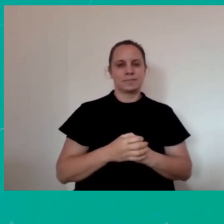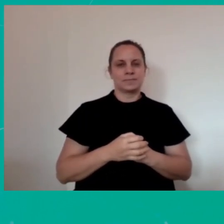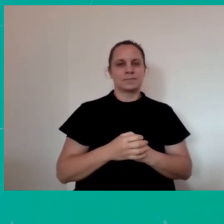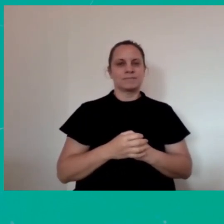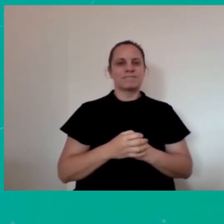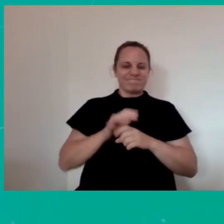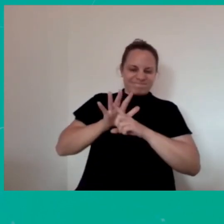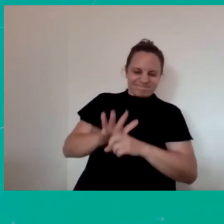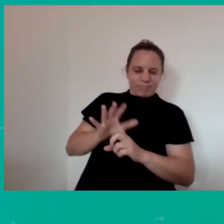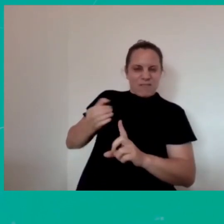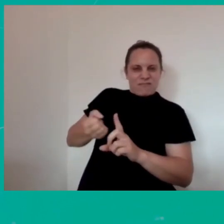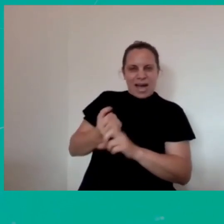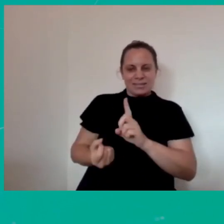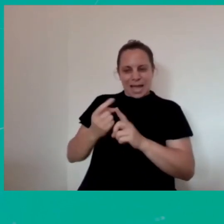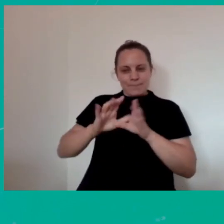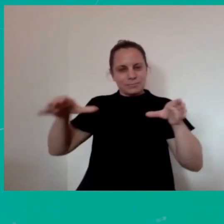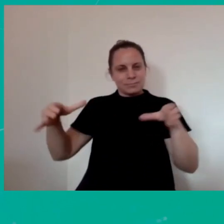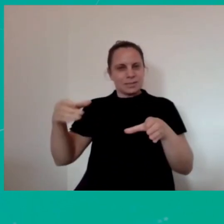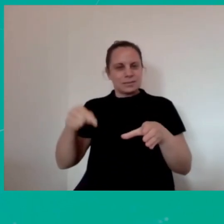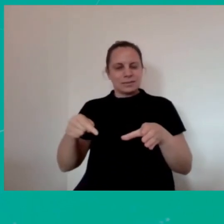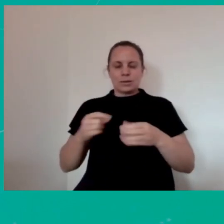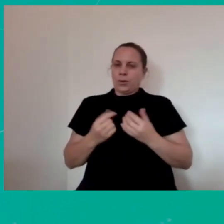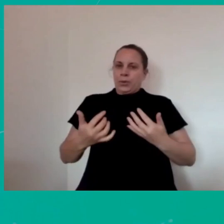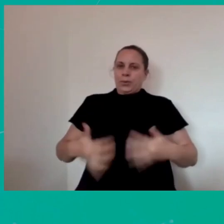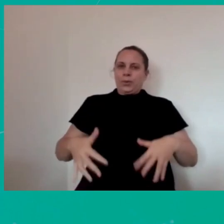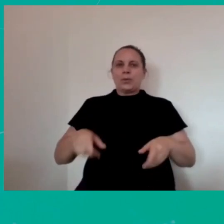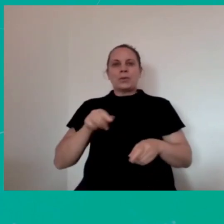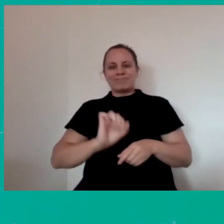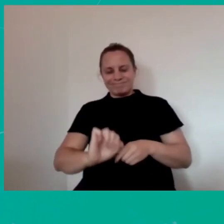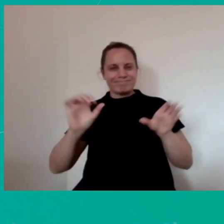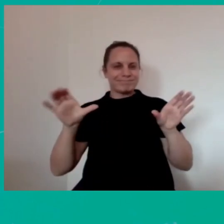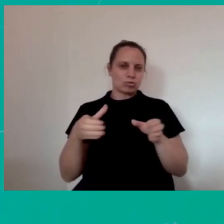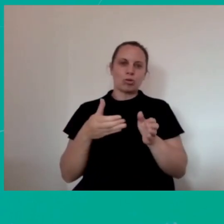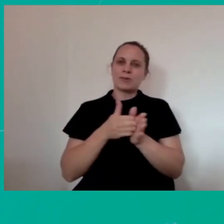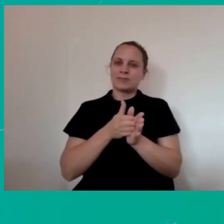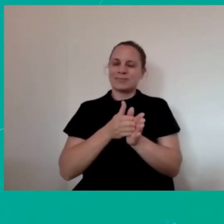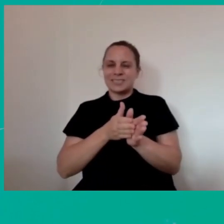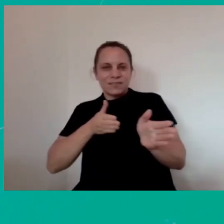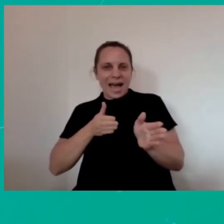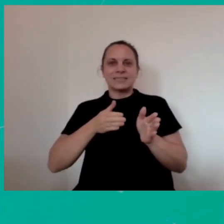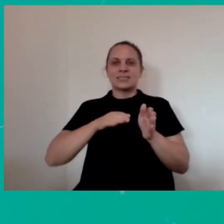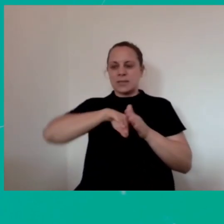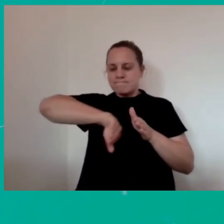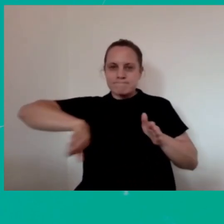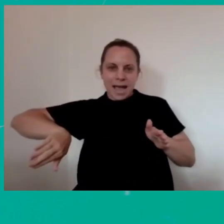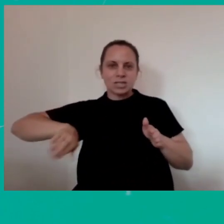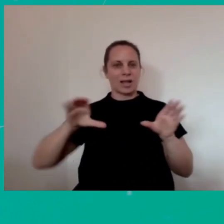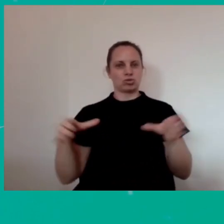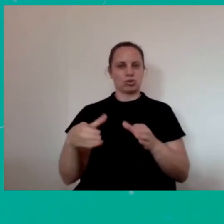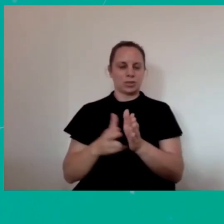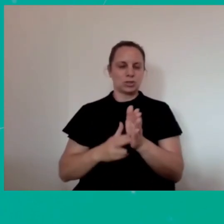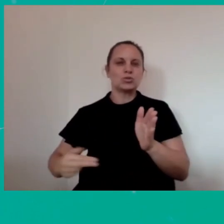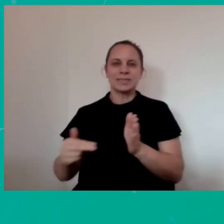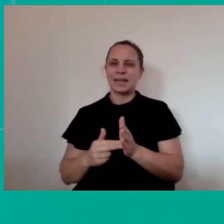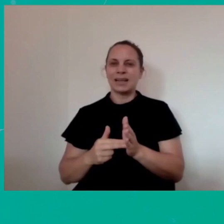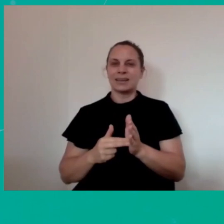disabled people are among the most disadvantaged and marginalised groups in our society, and it has been invisible for